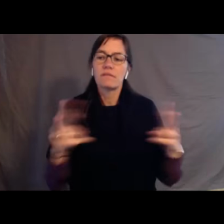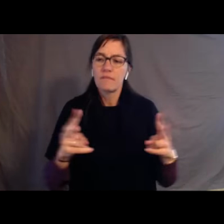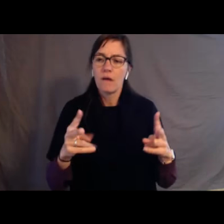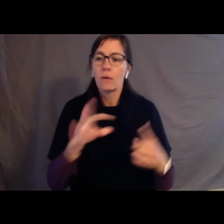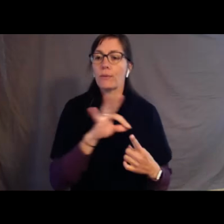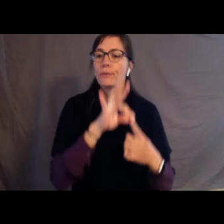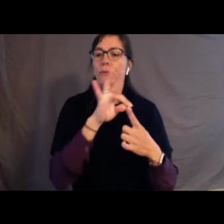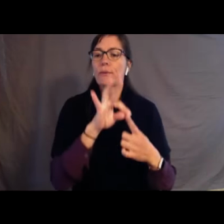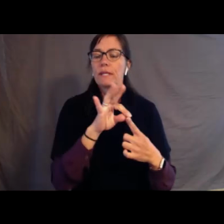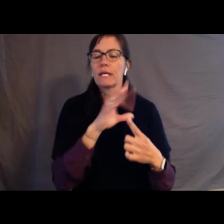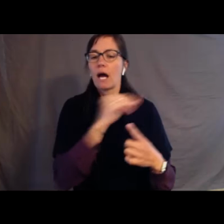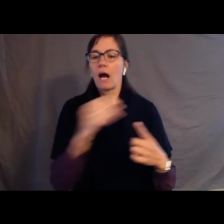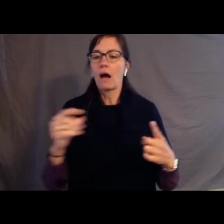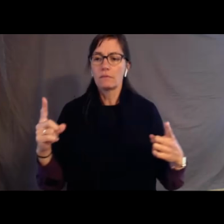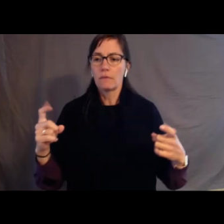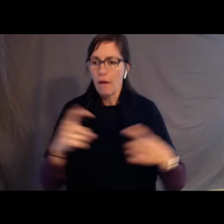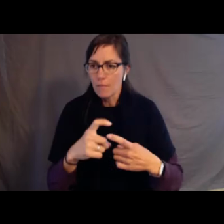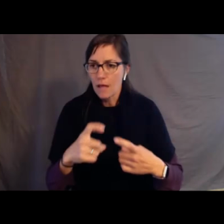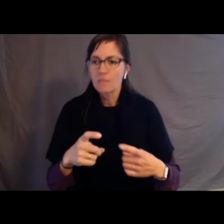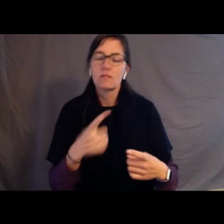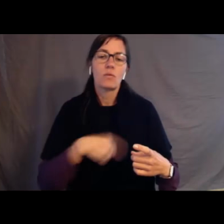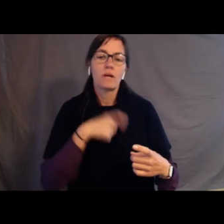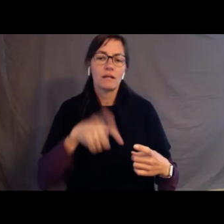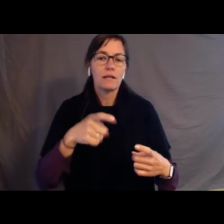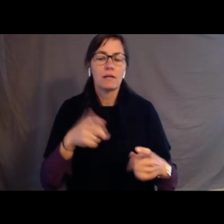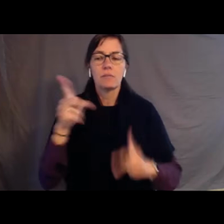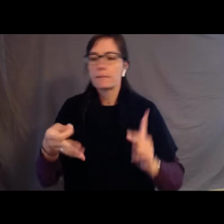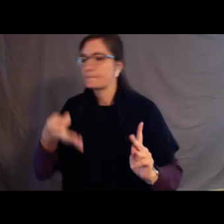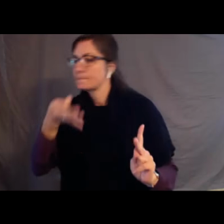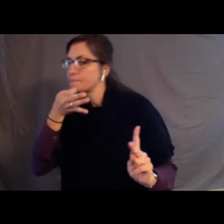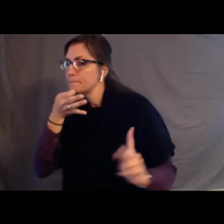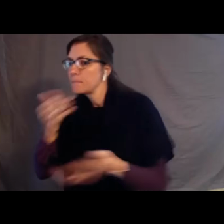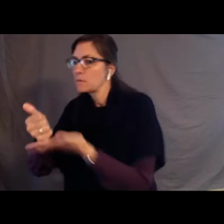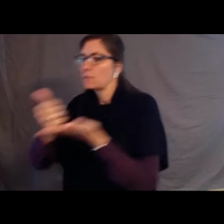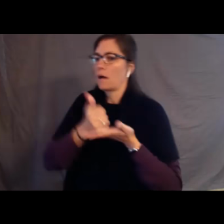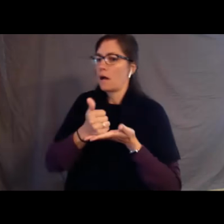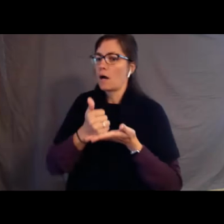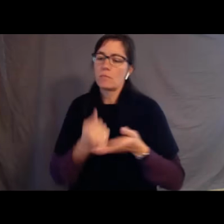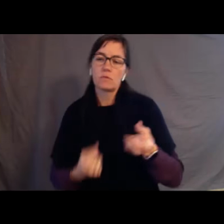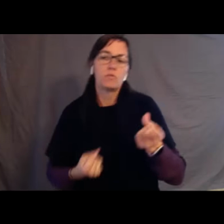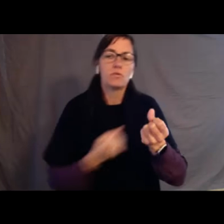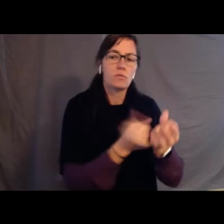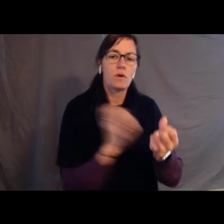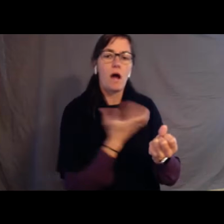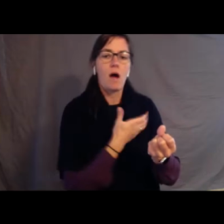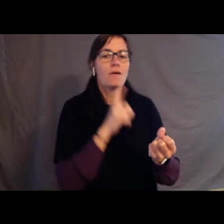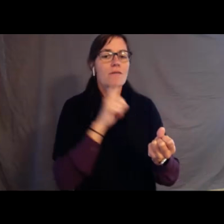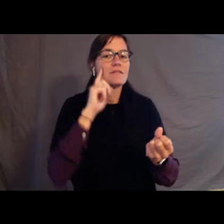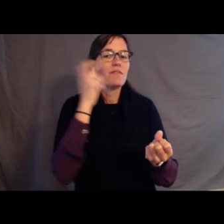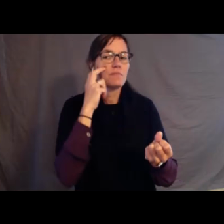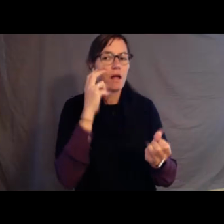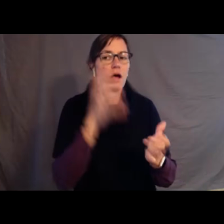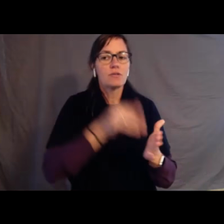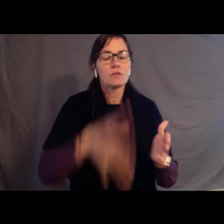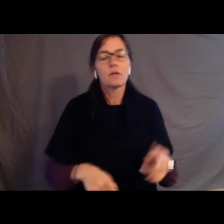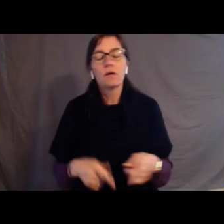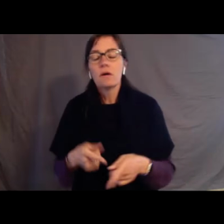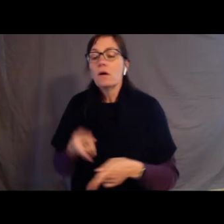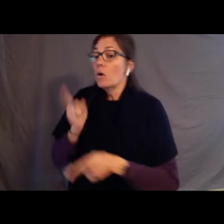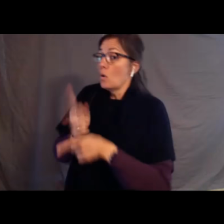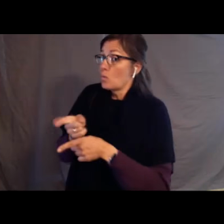specialists like yourself to help us really support our deafblind students. Well, thank you. It really is complex. It's a very unique